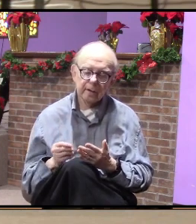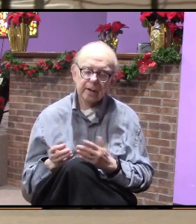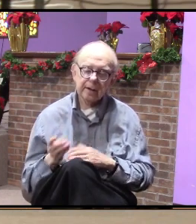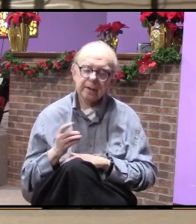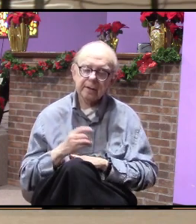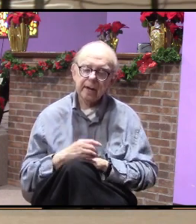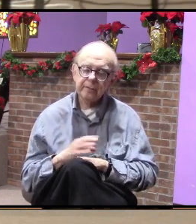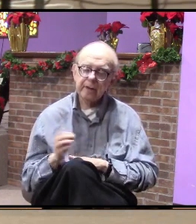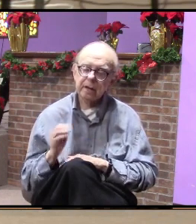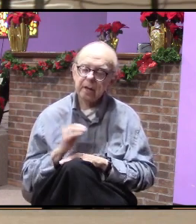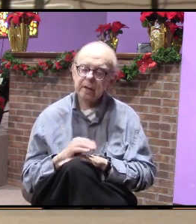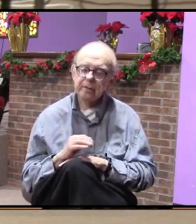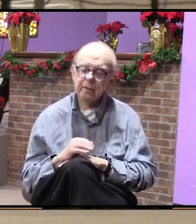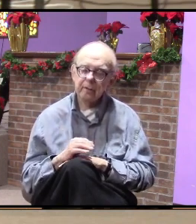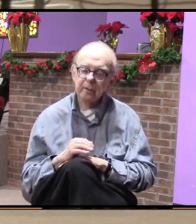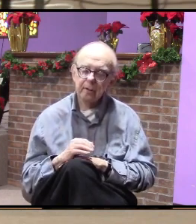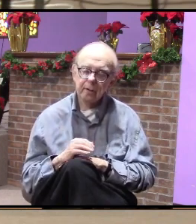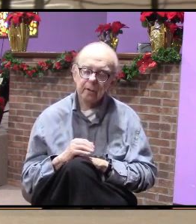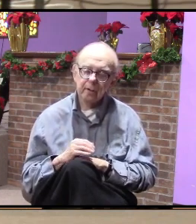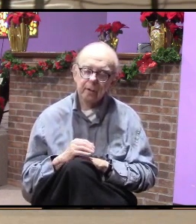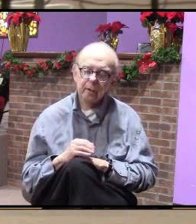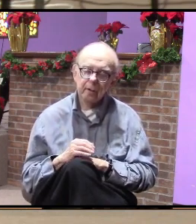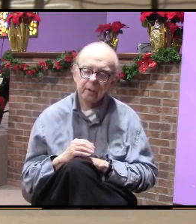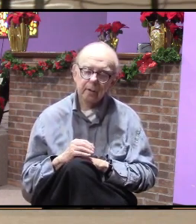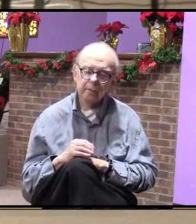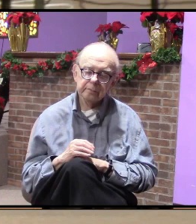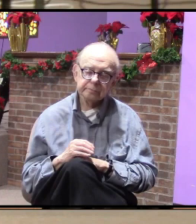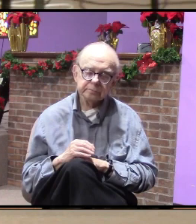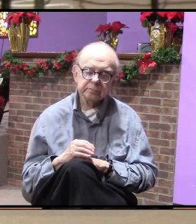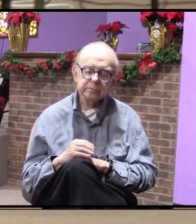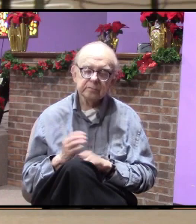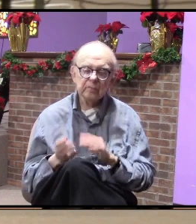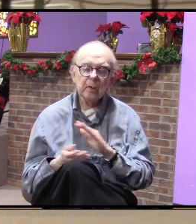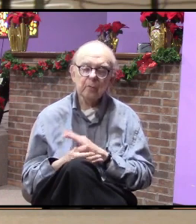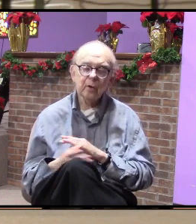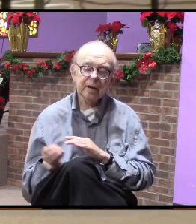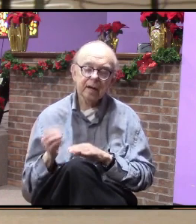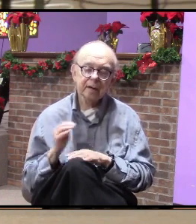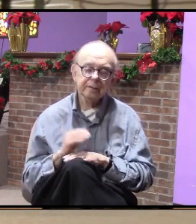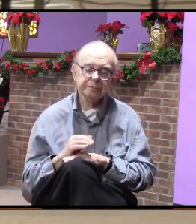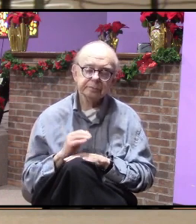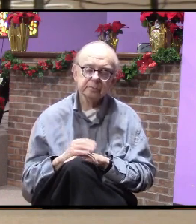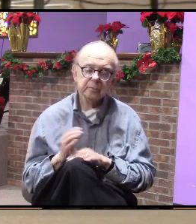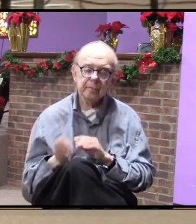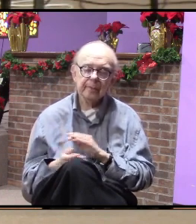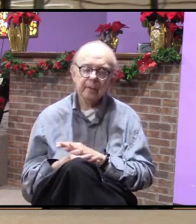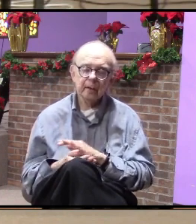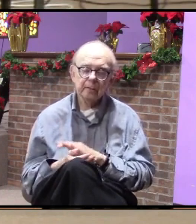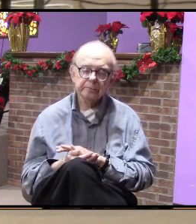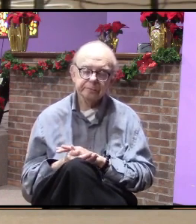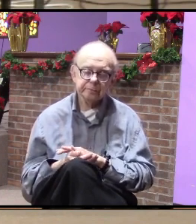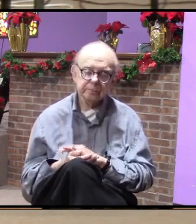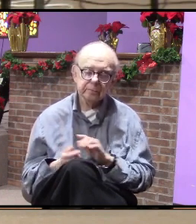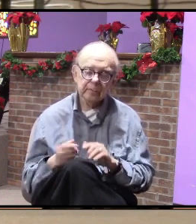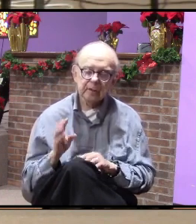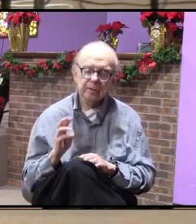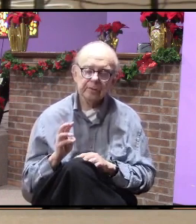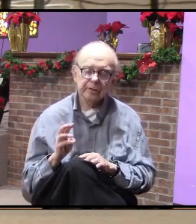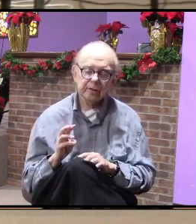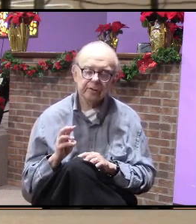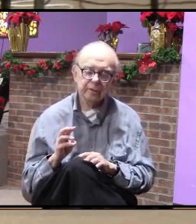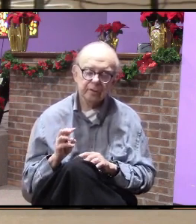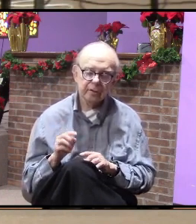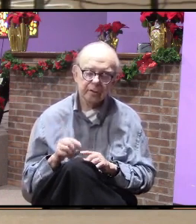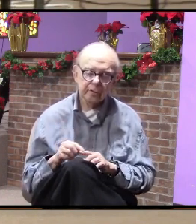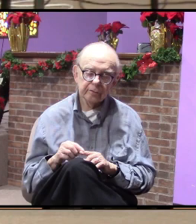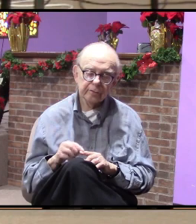nights, or morning and evening, okay? Morning was from 6 o'clock in the morning till 6